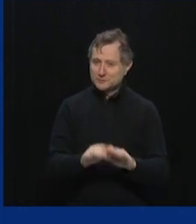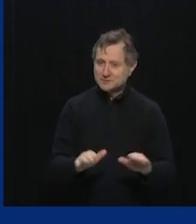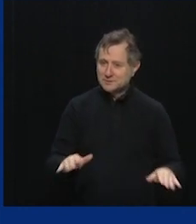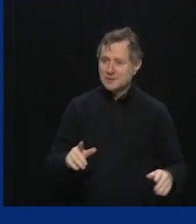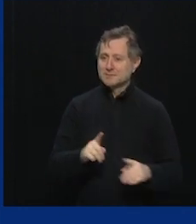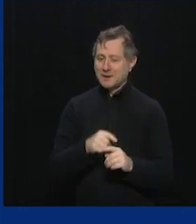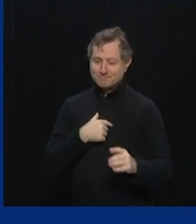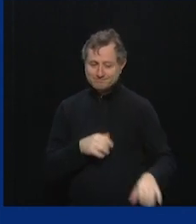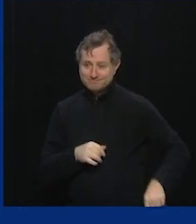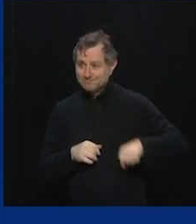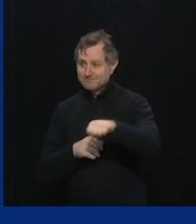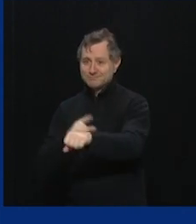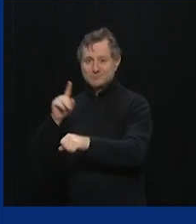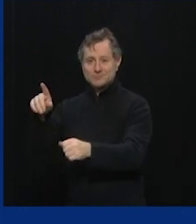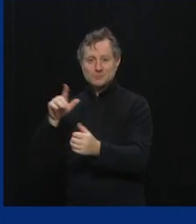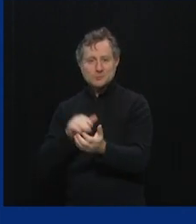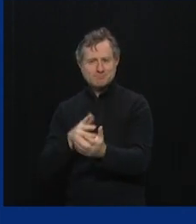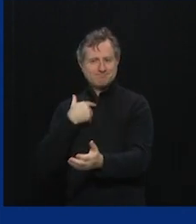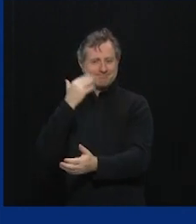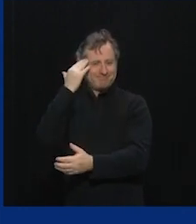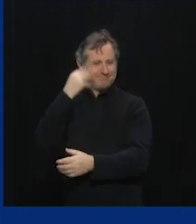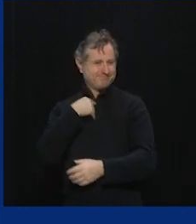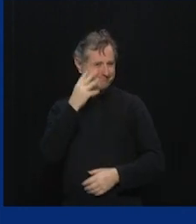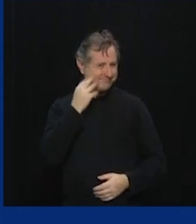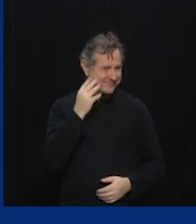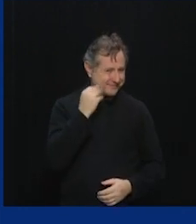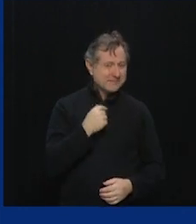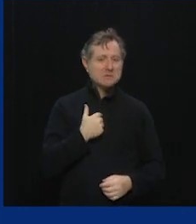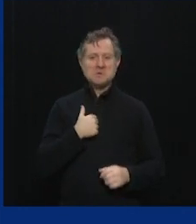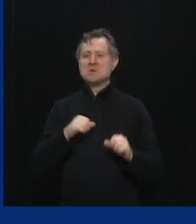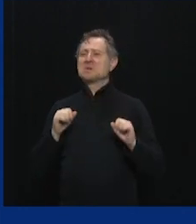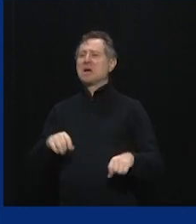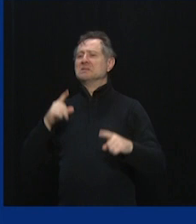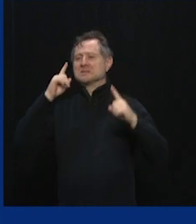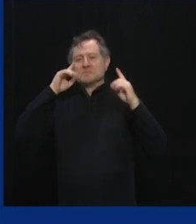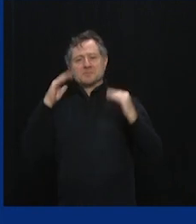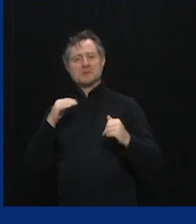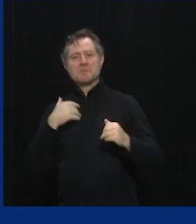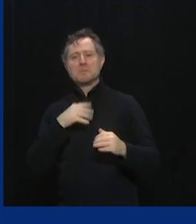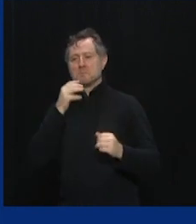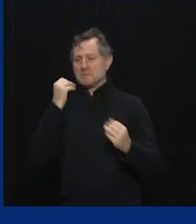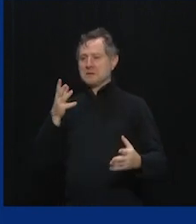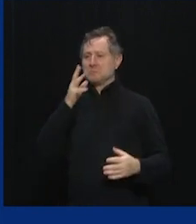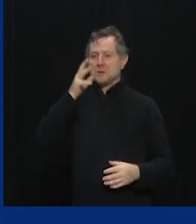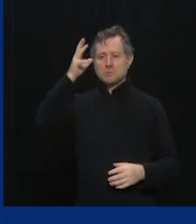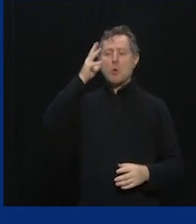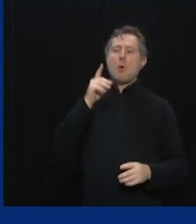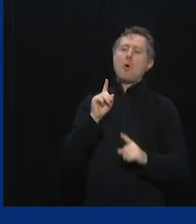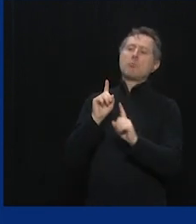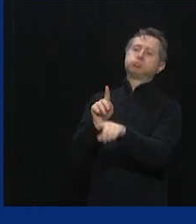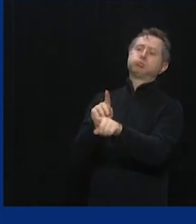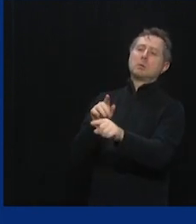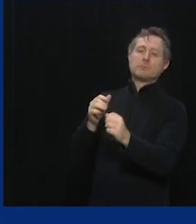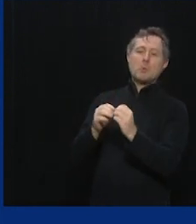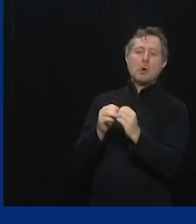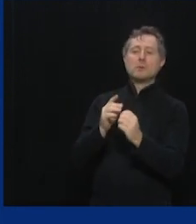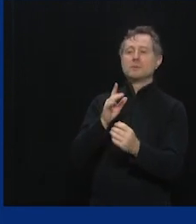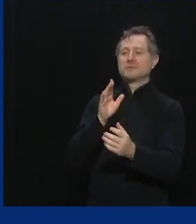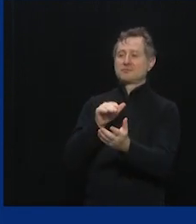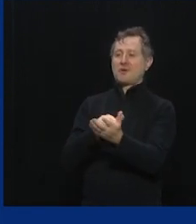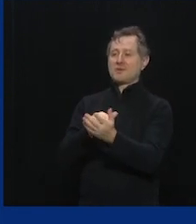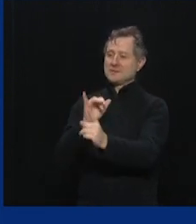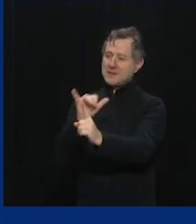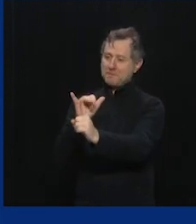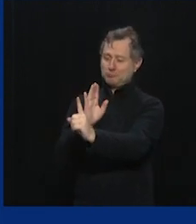that there could be actually a crush of interest in this, which is good. But I want to make sure that the doctor's offices, where I think the majority